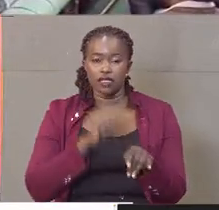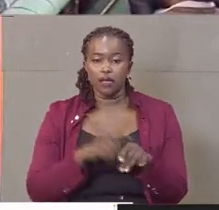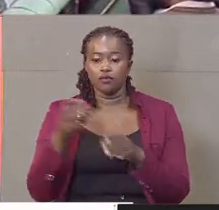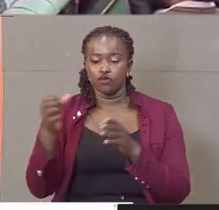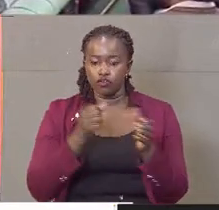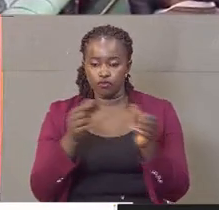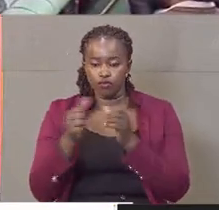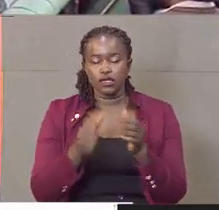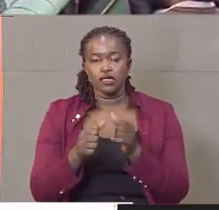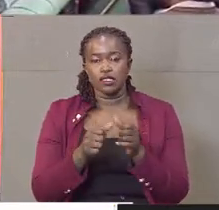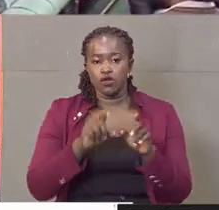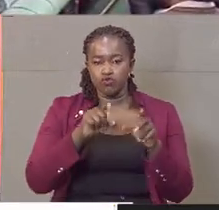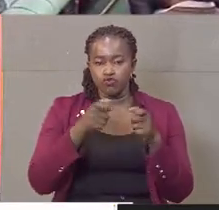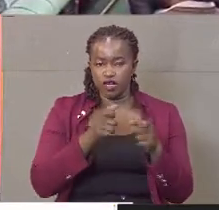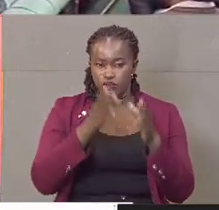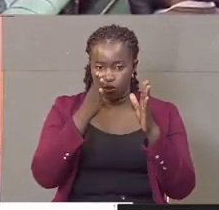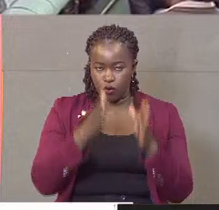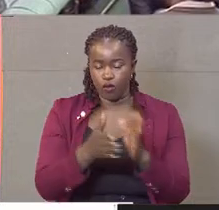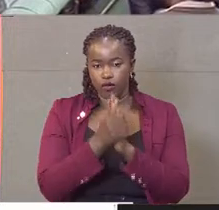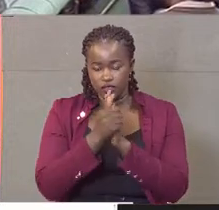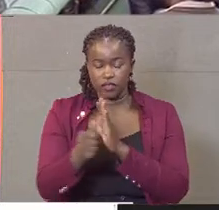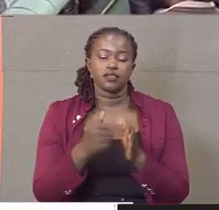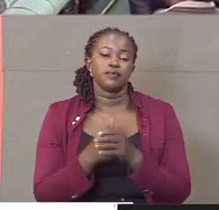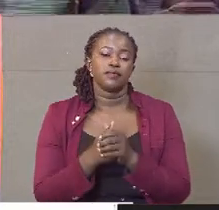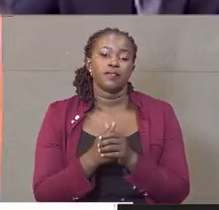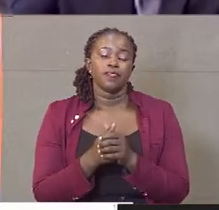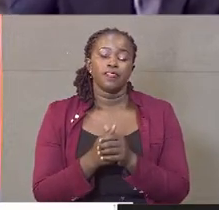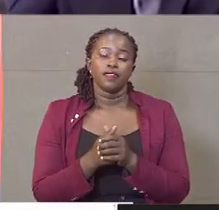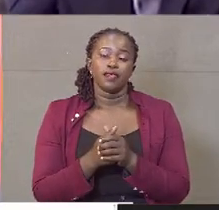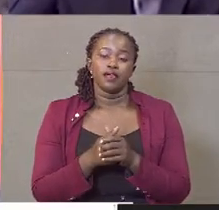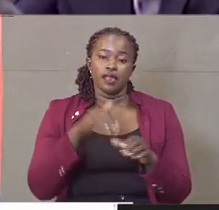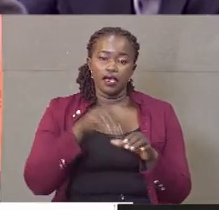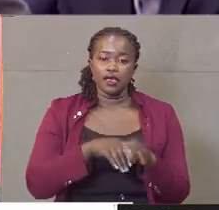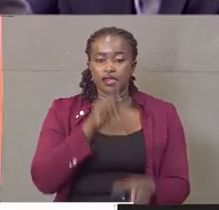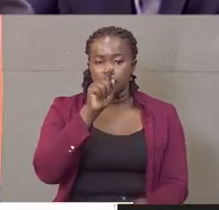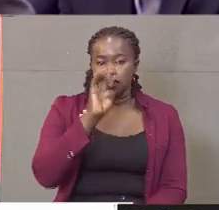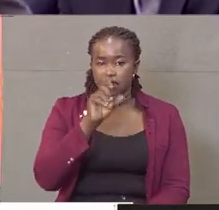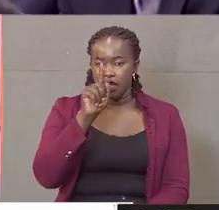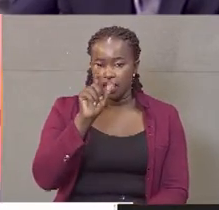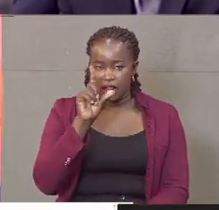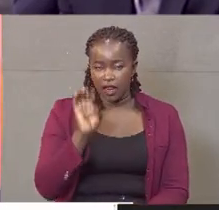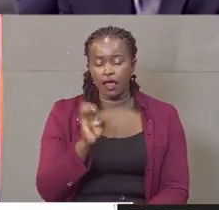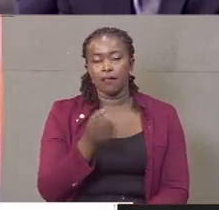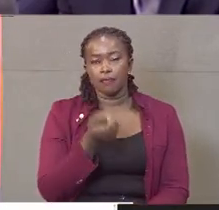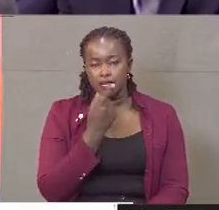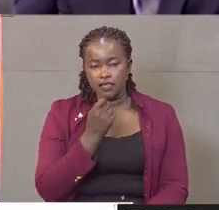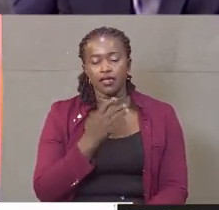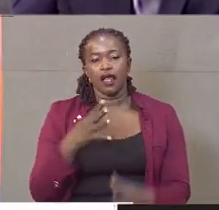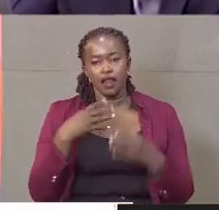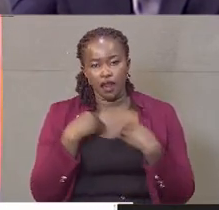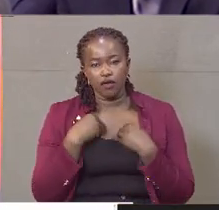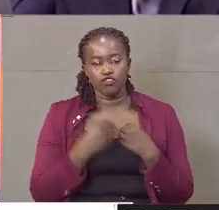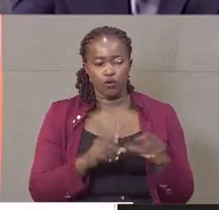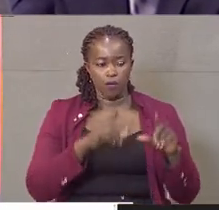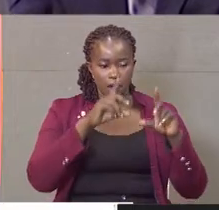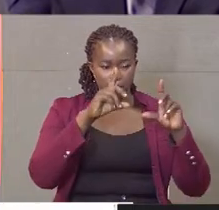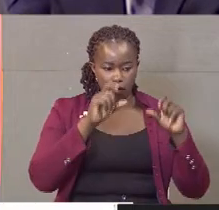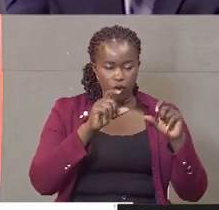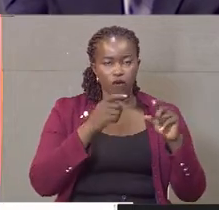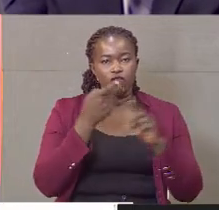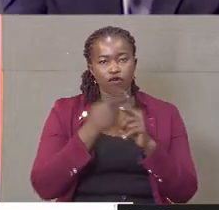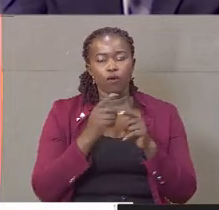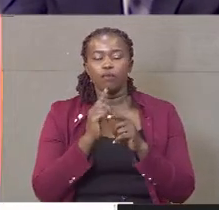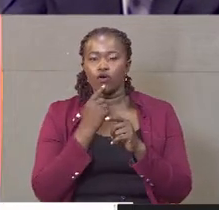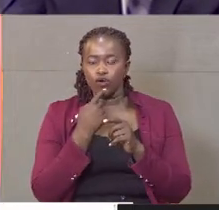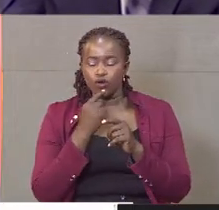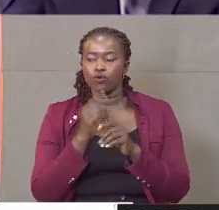radiologists, it is allowed in telemedicine to take a picture from Moroto and you send it